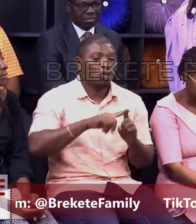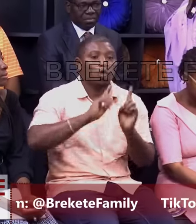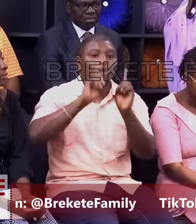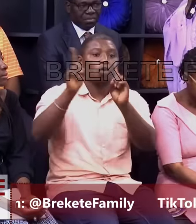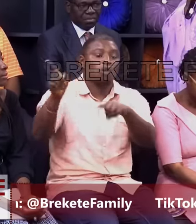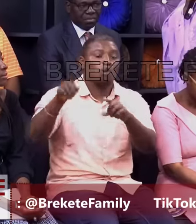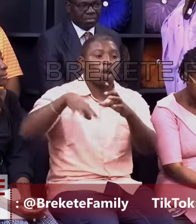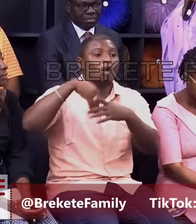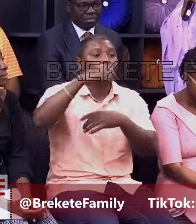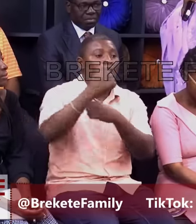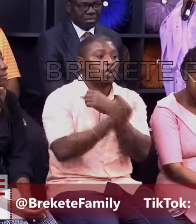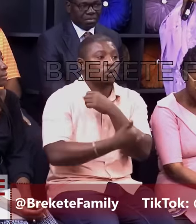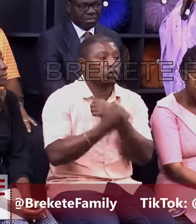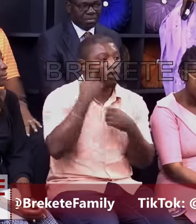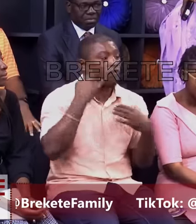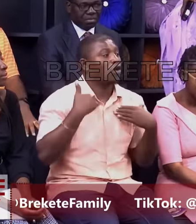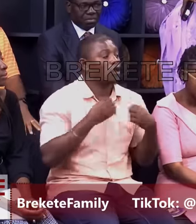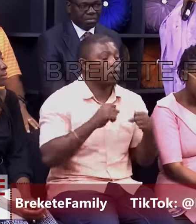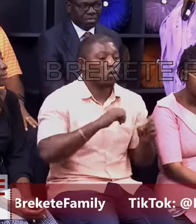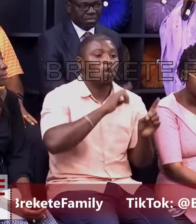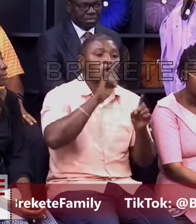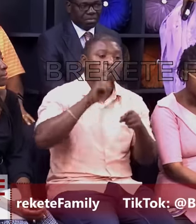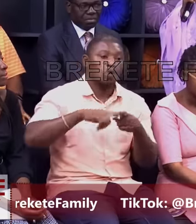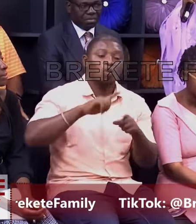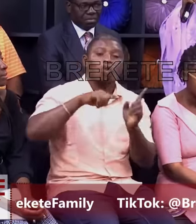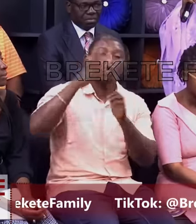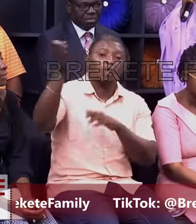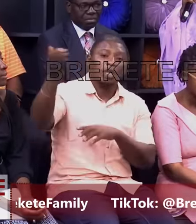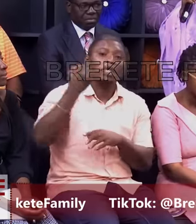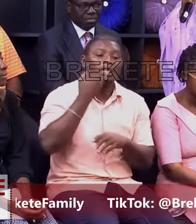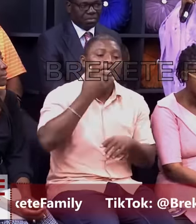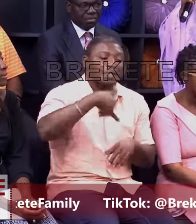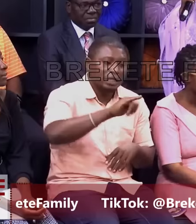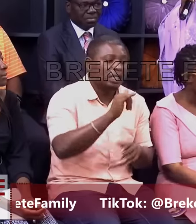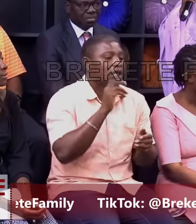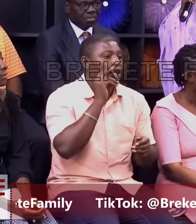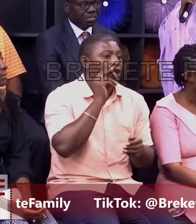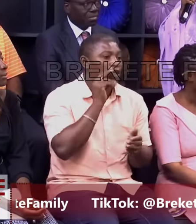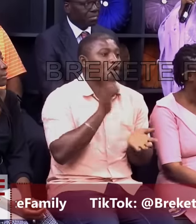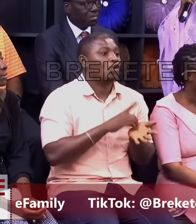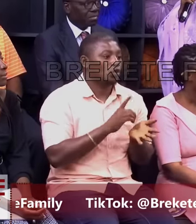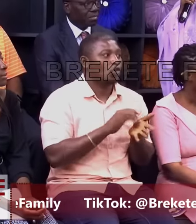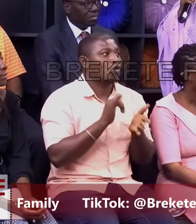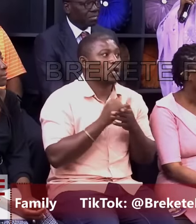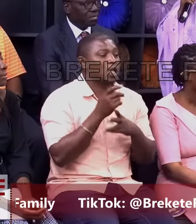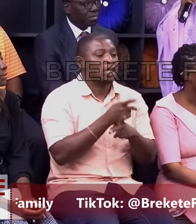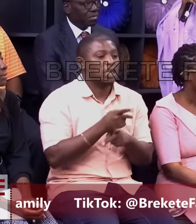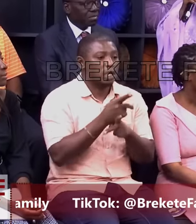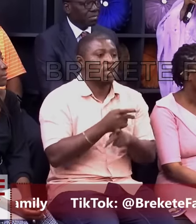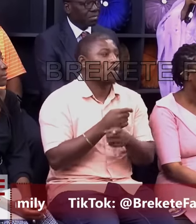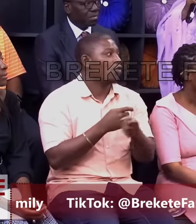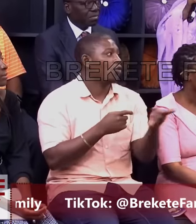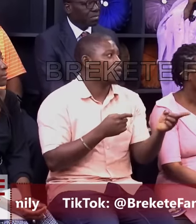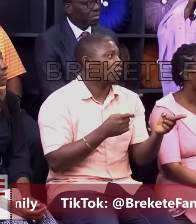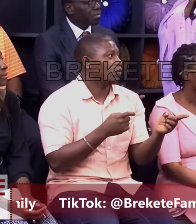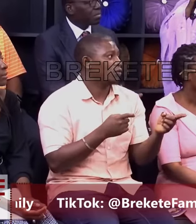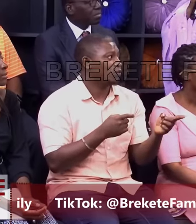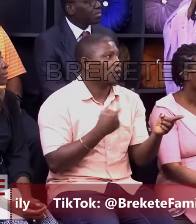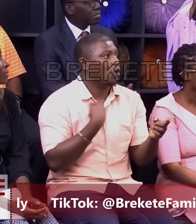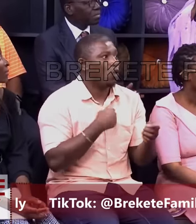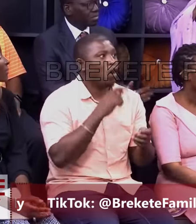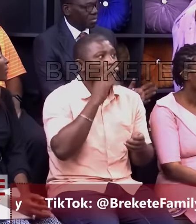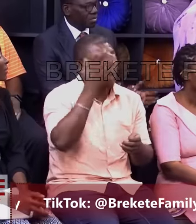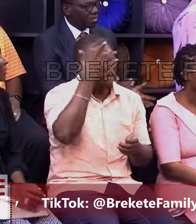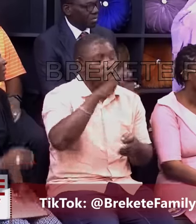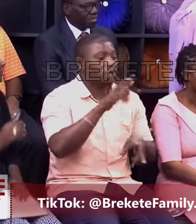go abroad for for cure when you go there it's Nigerians that receive you it's Nigerians that take care of you we are intelligent